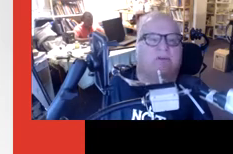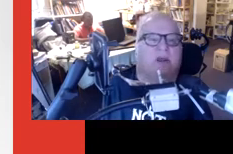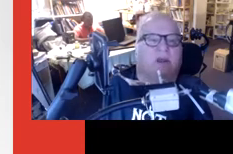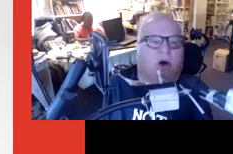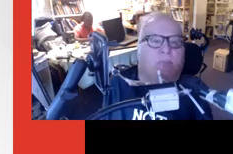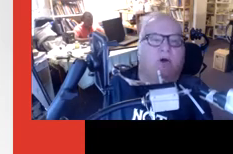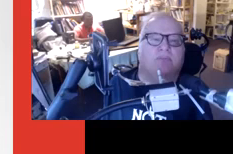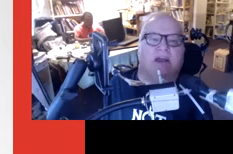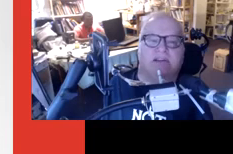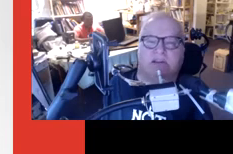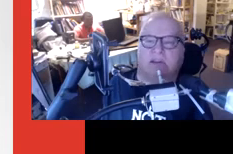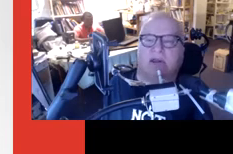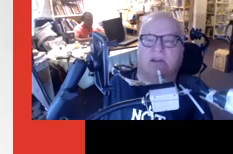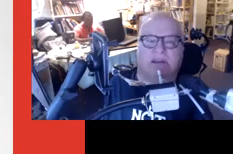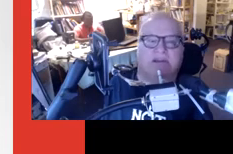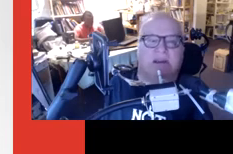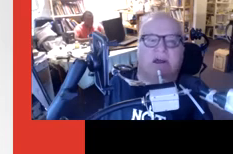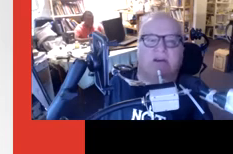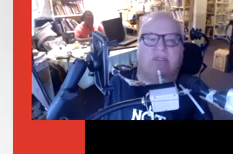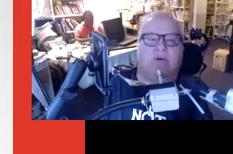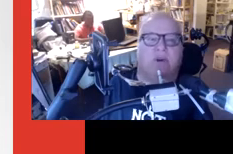Latinx, opposed by